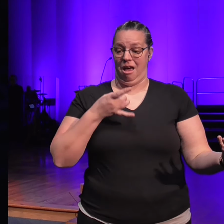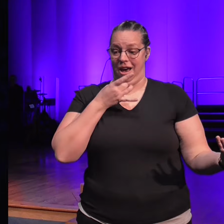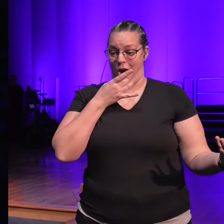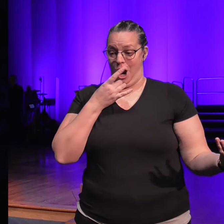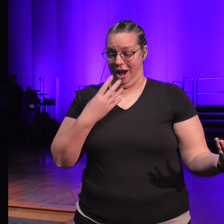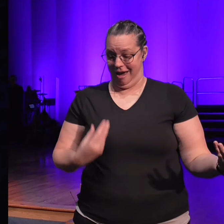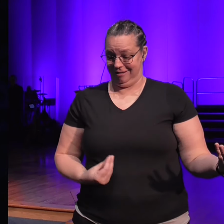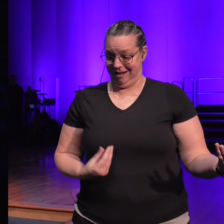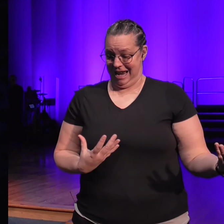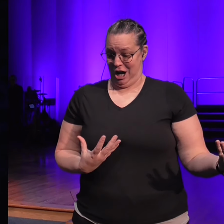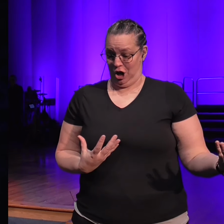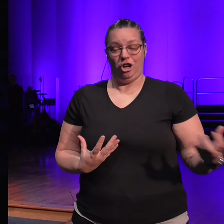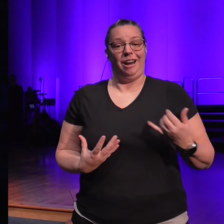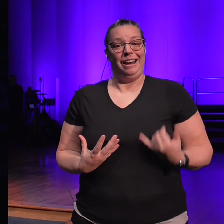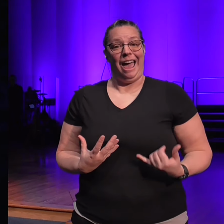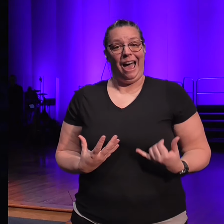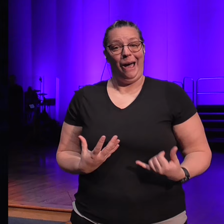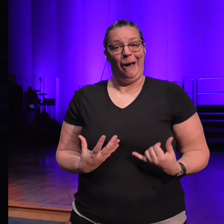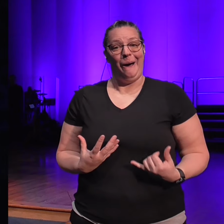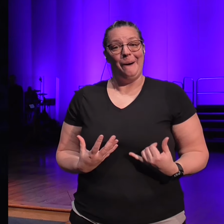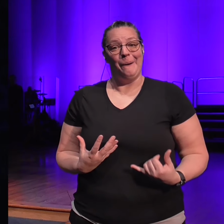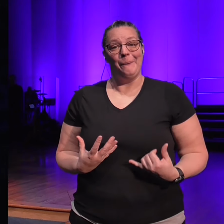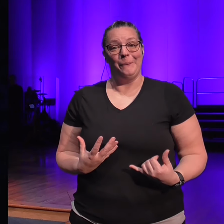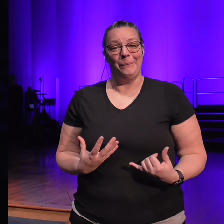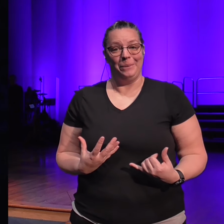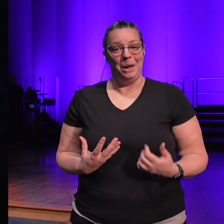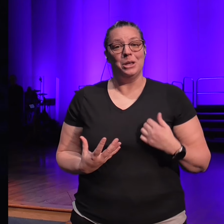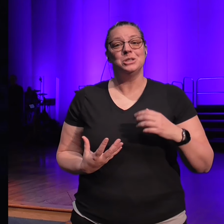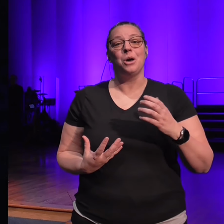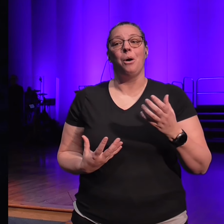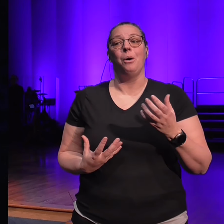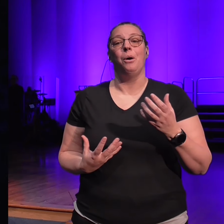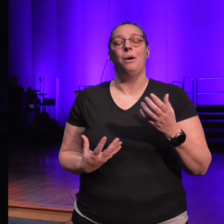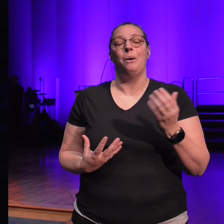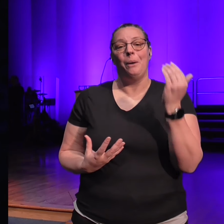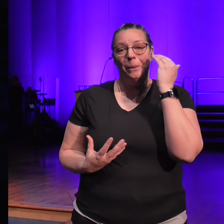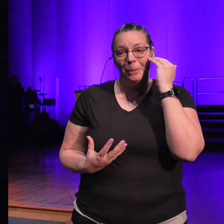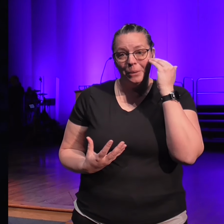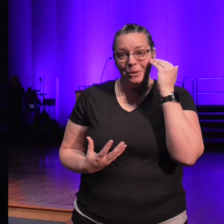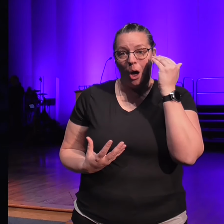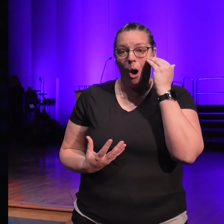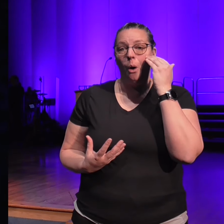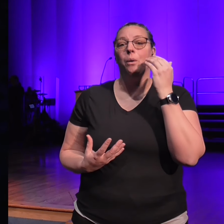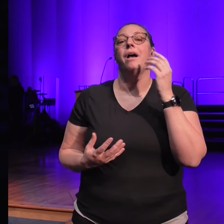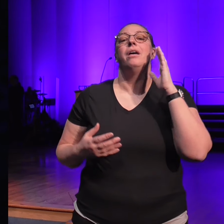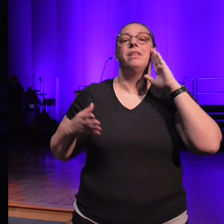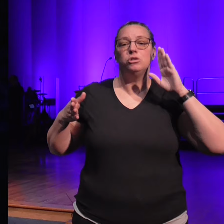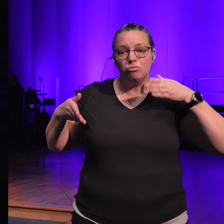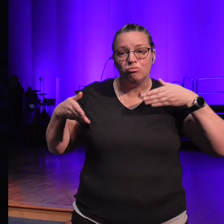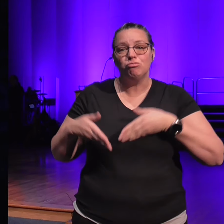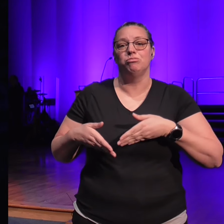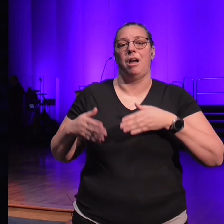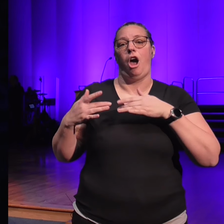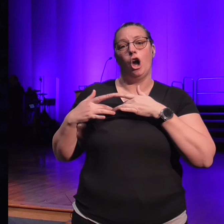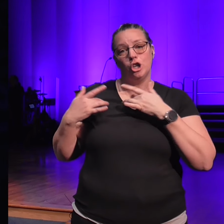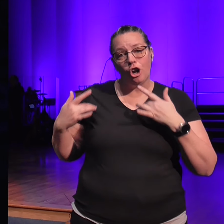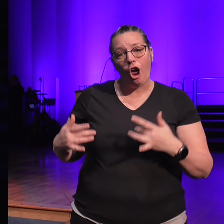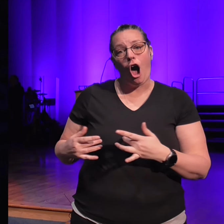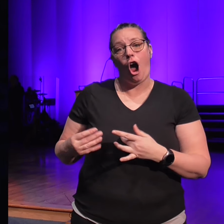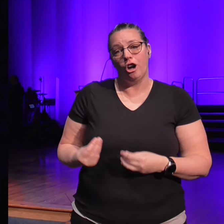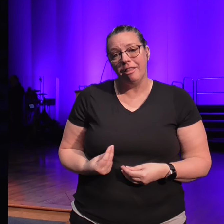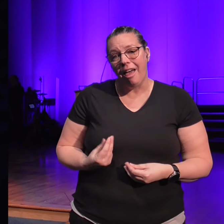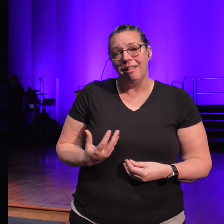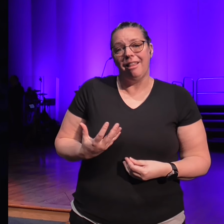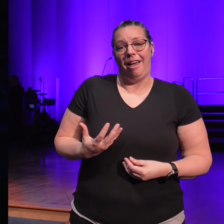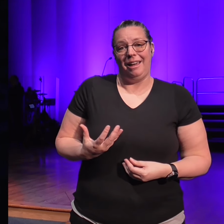shines forth from our heart. So I behold that you move to the doorway of your heart, just open it wide, stretch to open